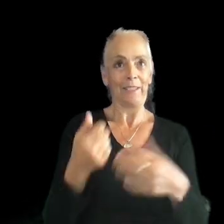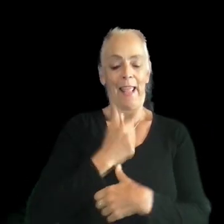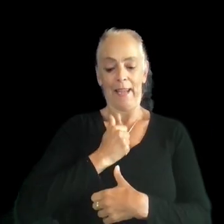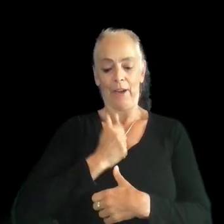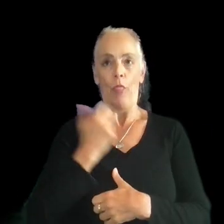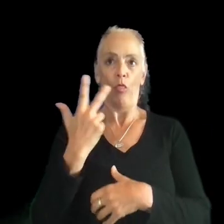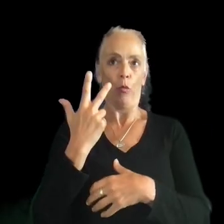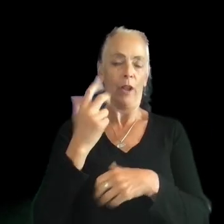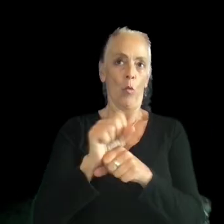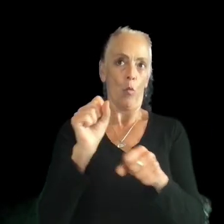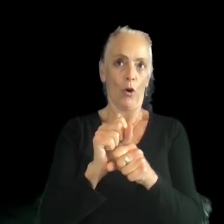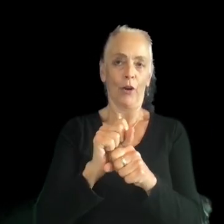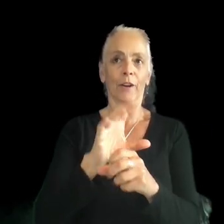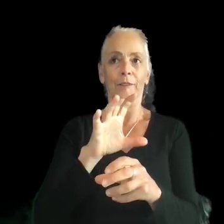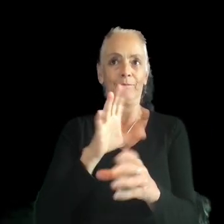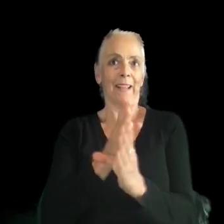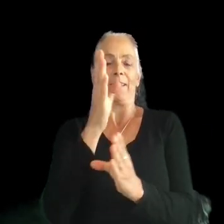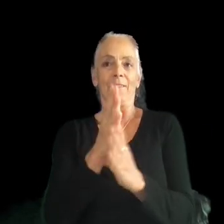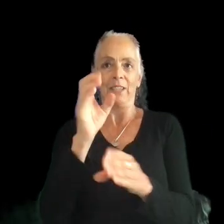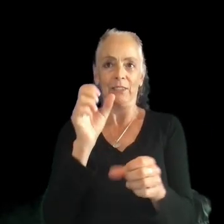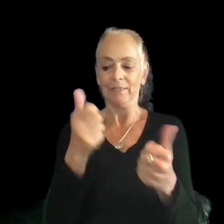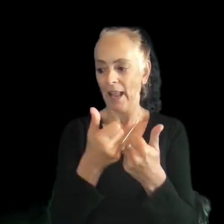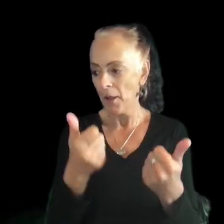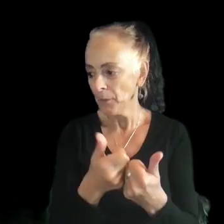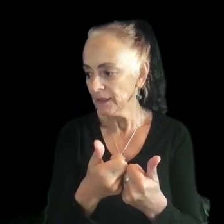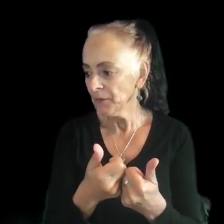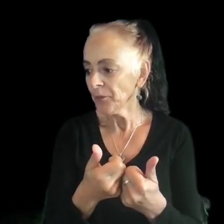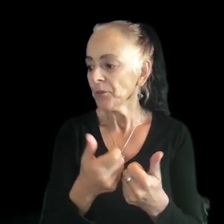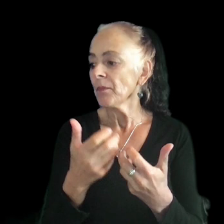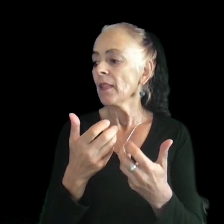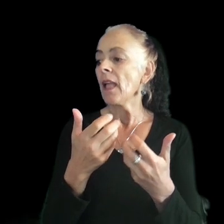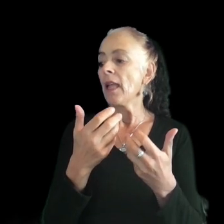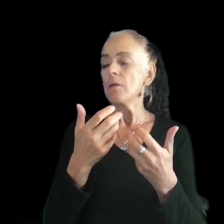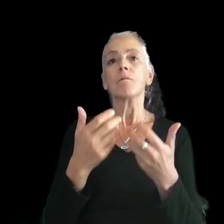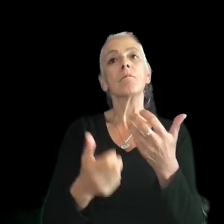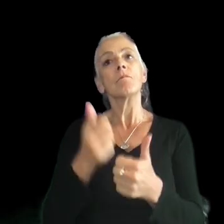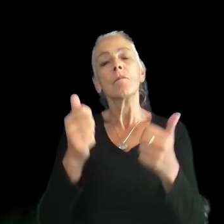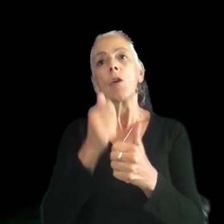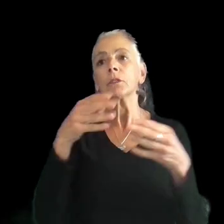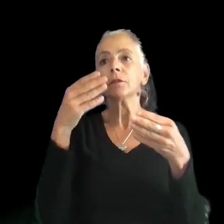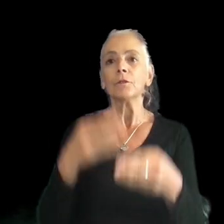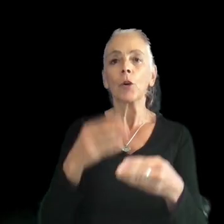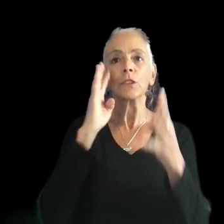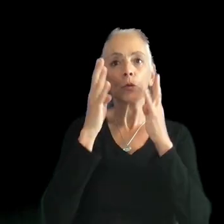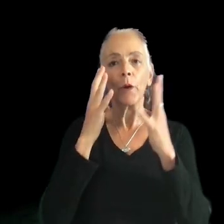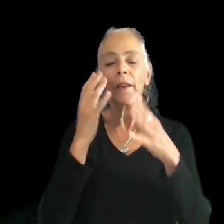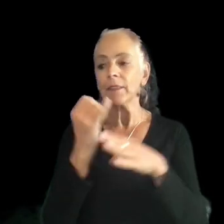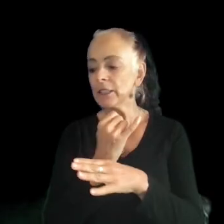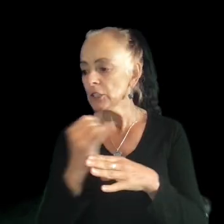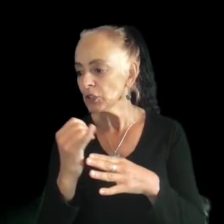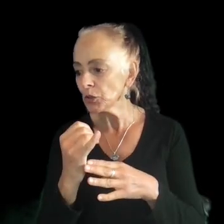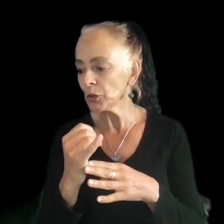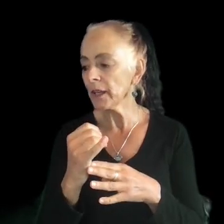games with this team at ram hr he partnered primarily with but not limited to creative industries and such as games